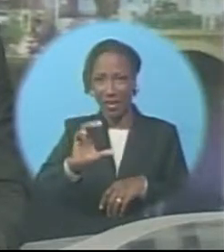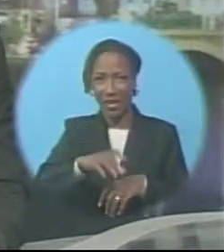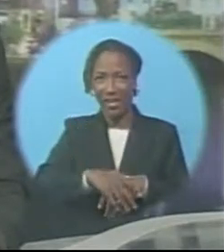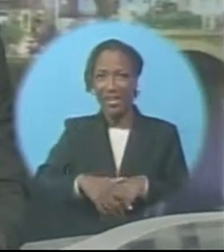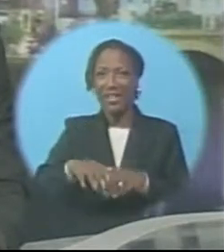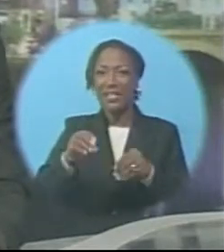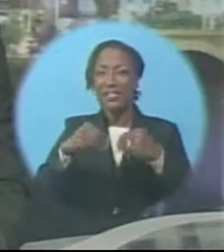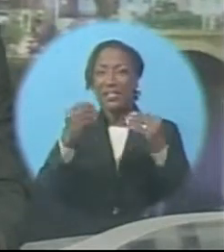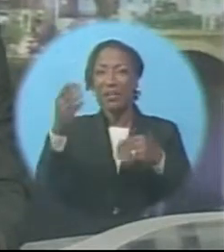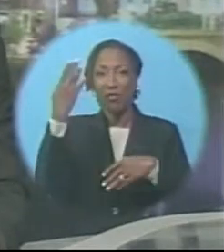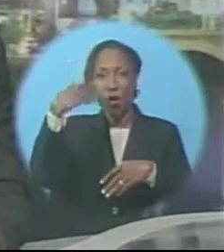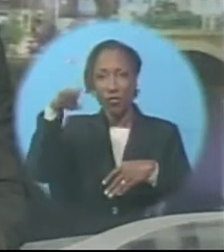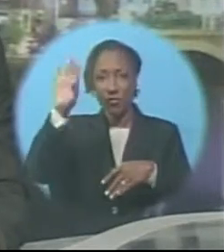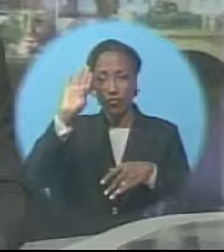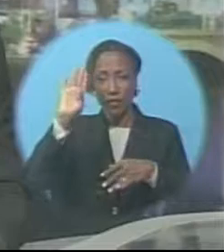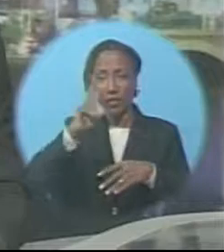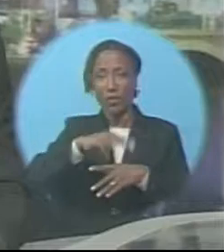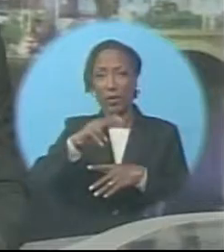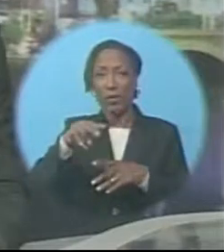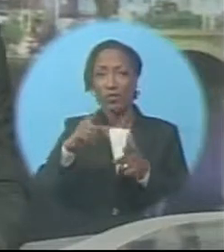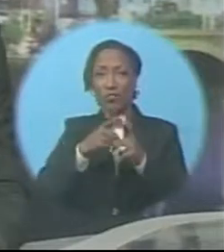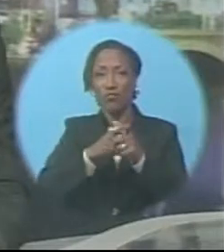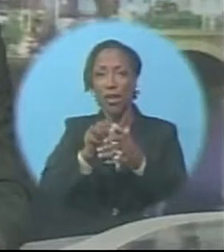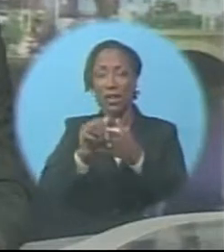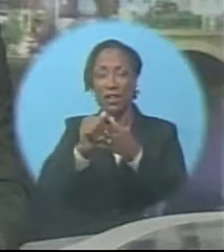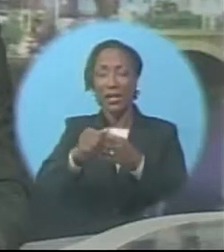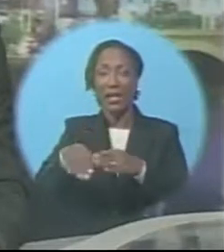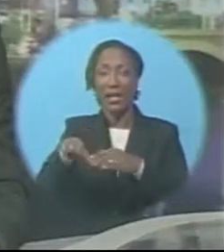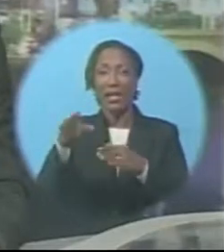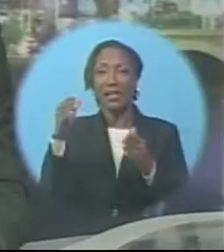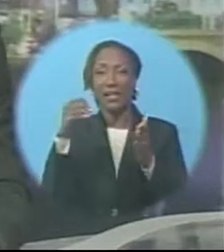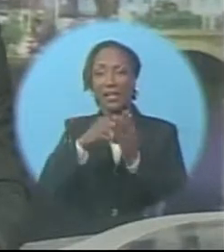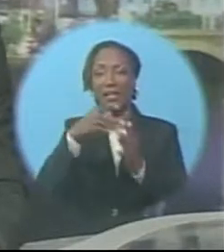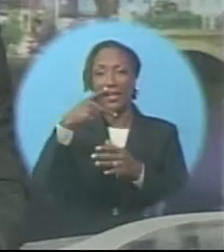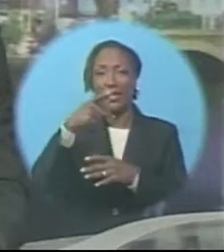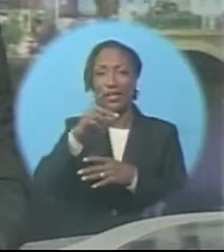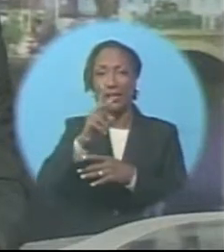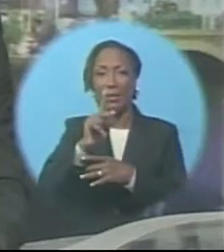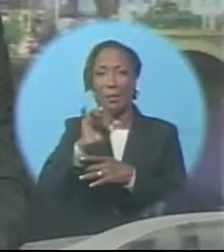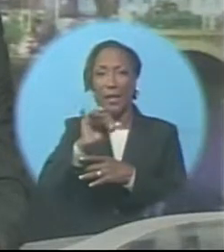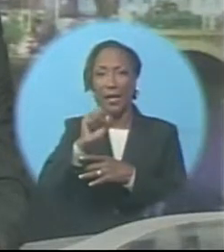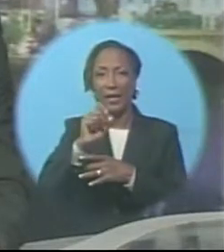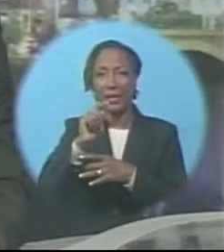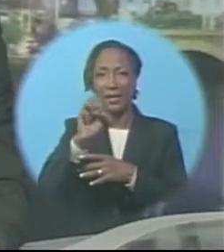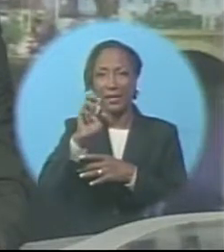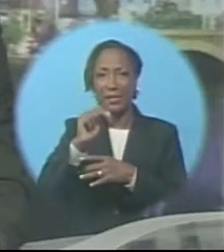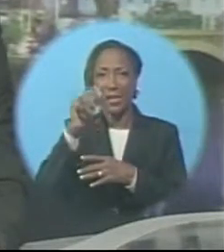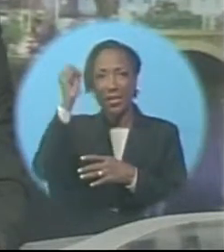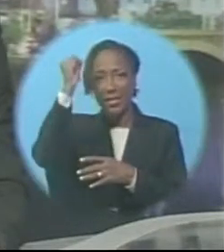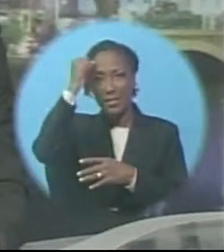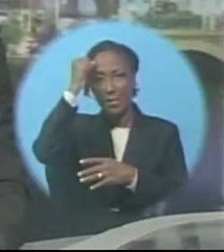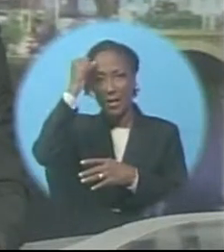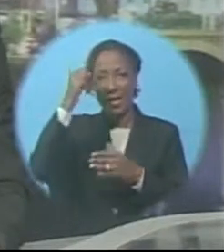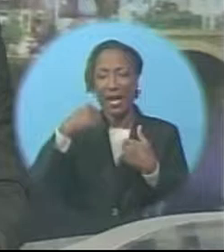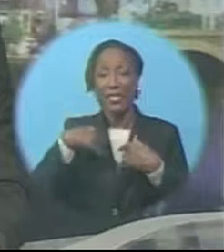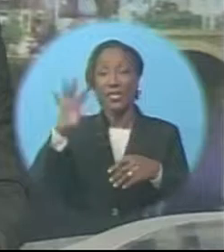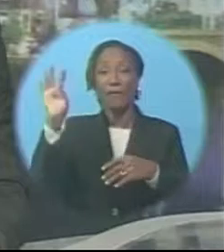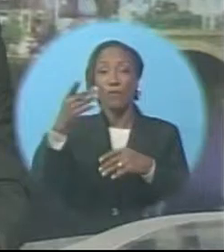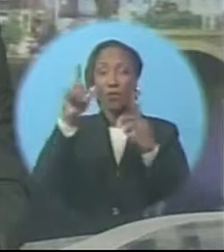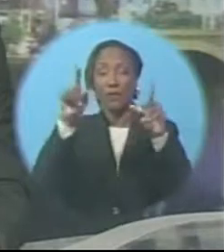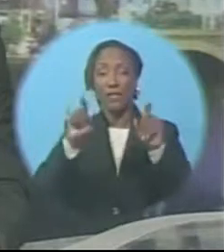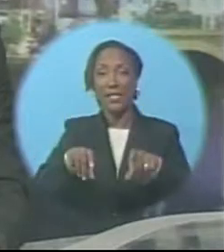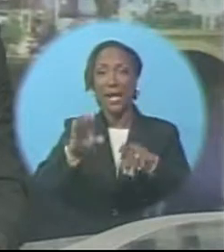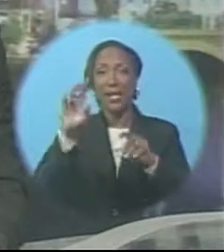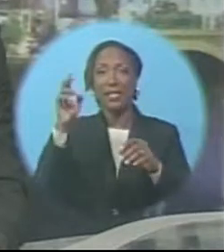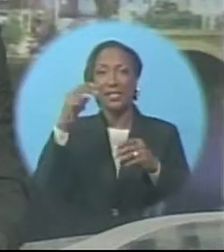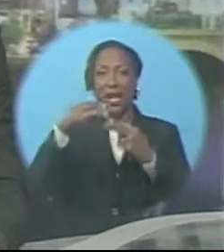Pakistan as rain again disrupted play in Melbourne today. Smith reached his 4th Test 100 of the year before a